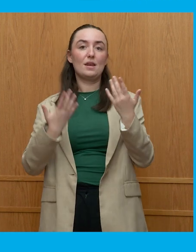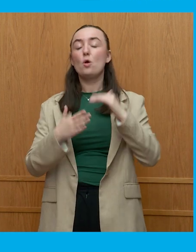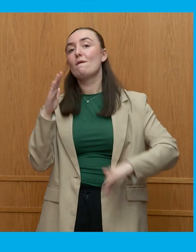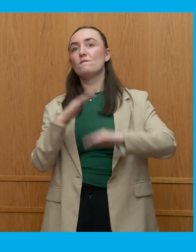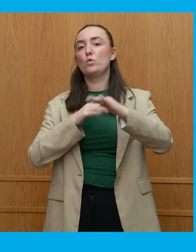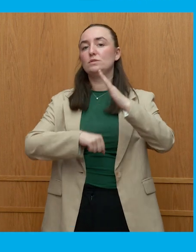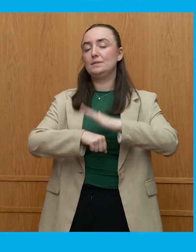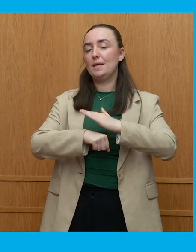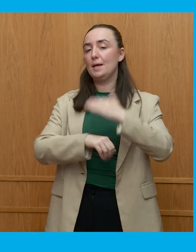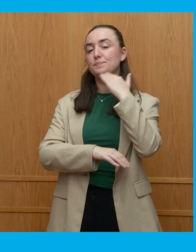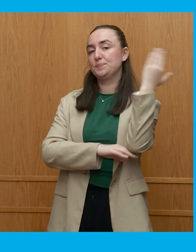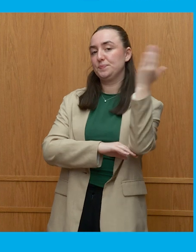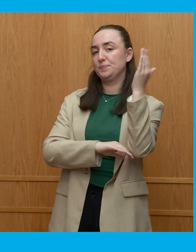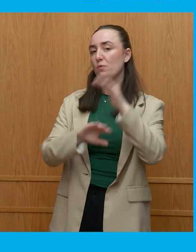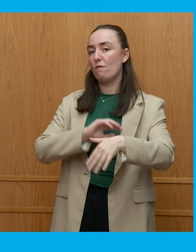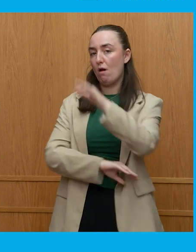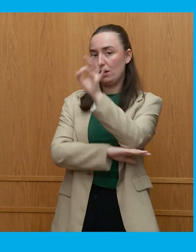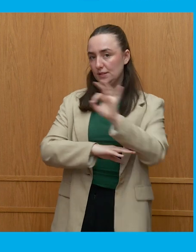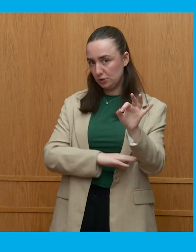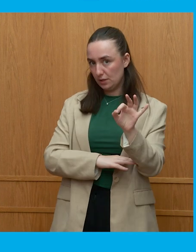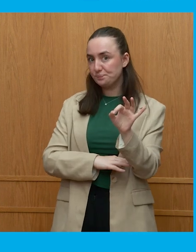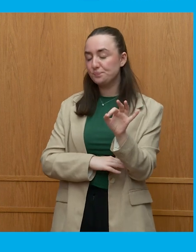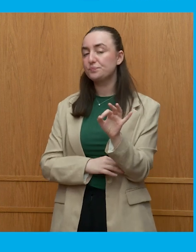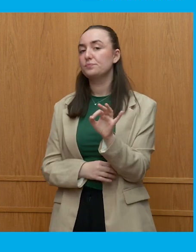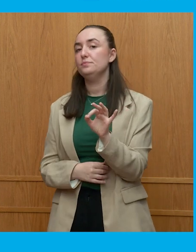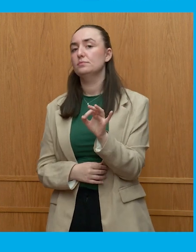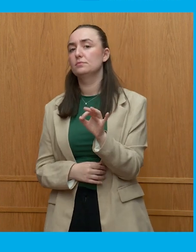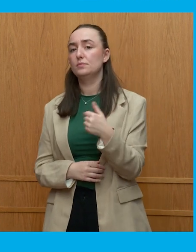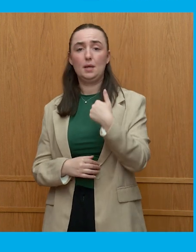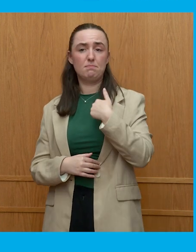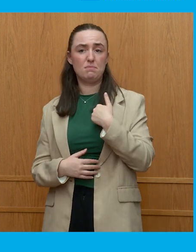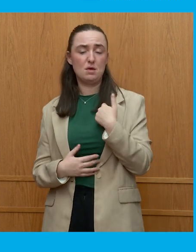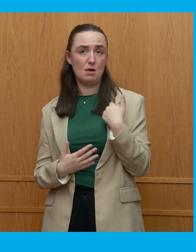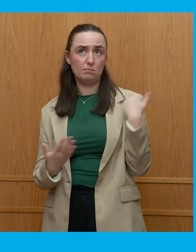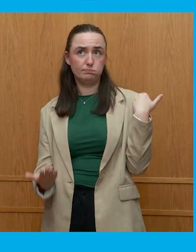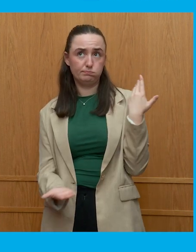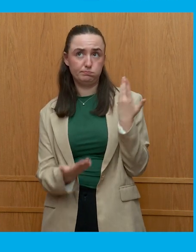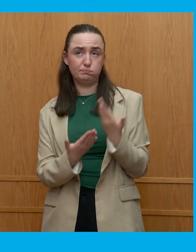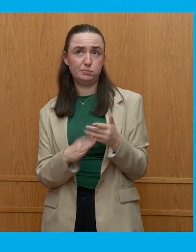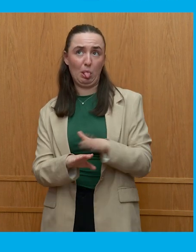teaching architecture. And I've got a lot of history in teaching architecture that I'm getting over.